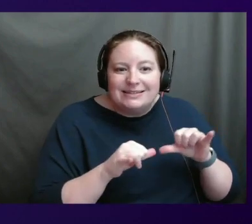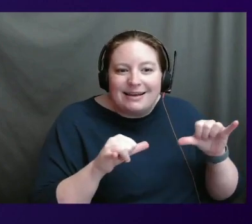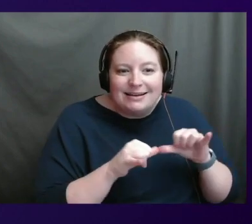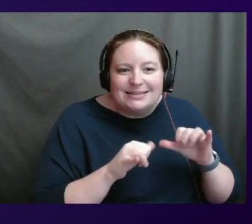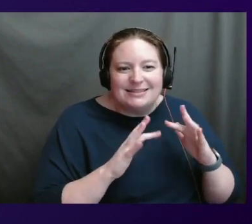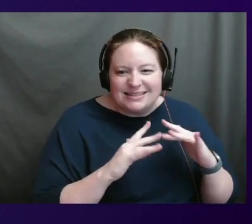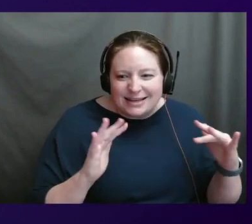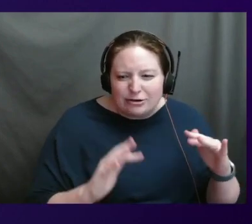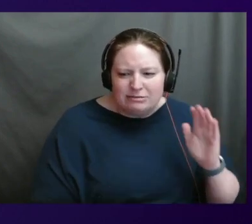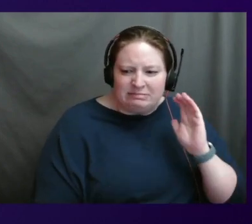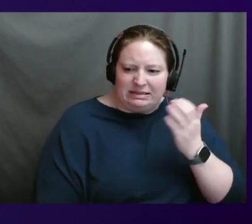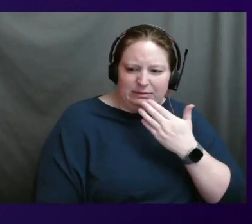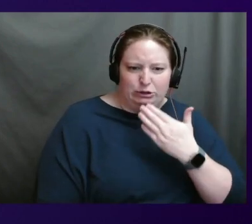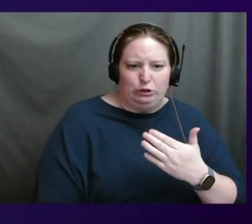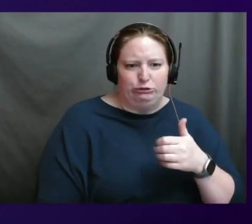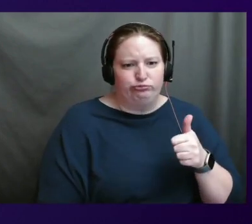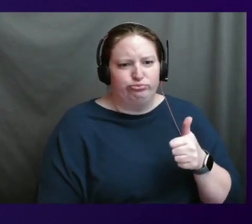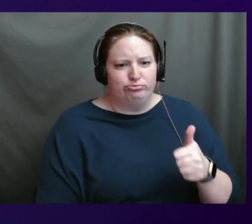me.